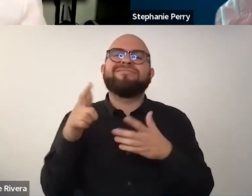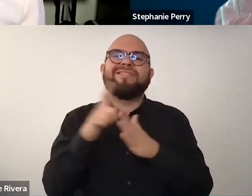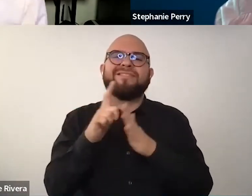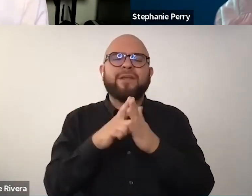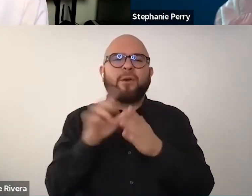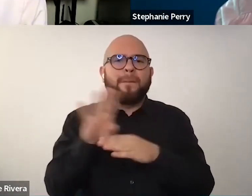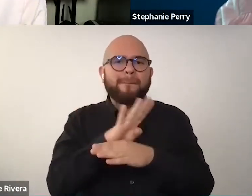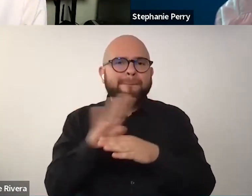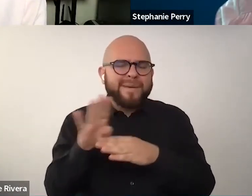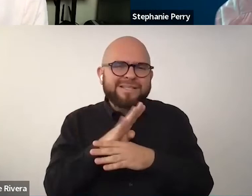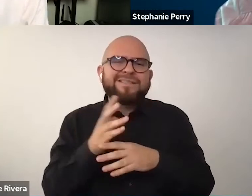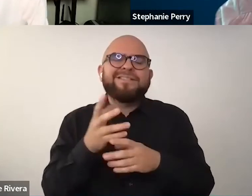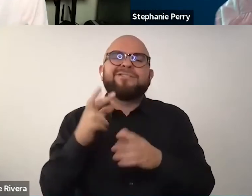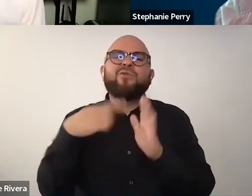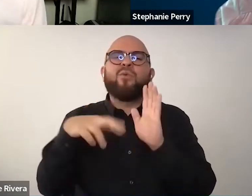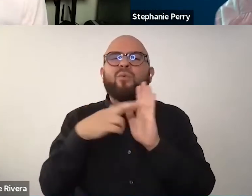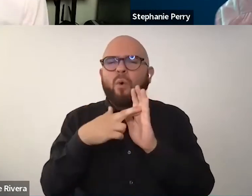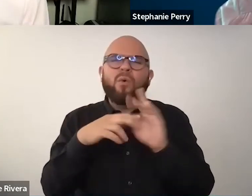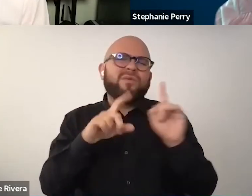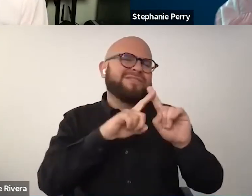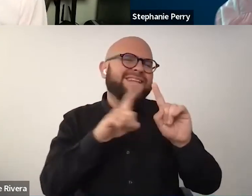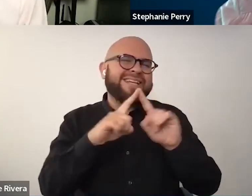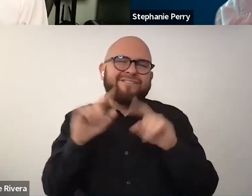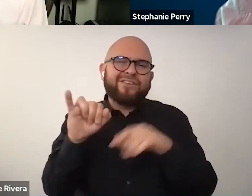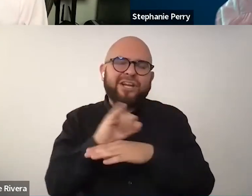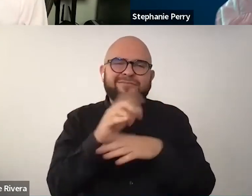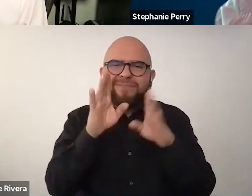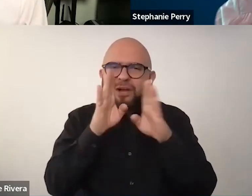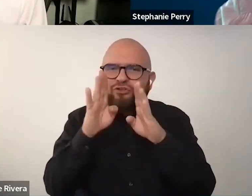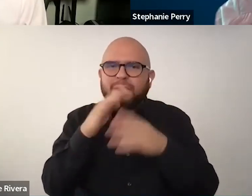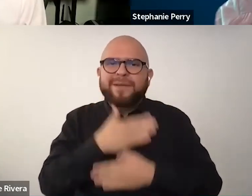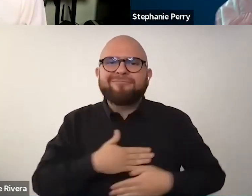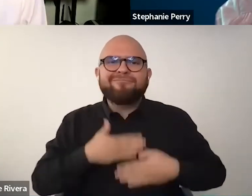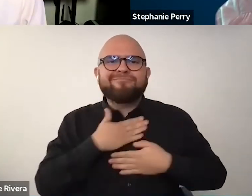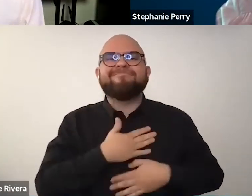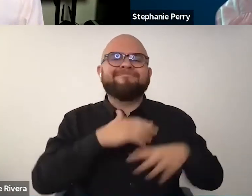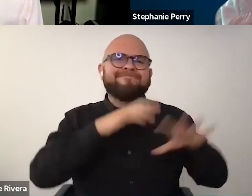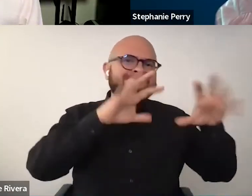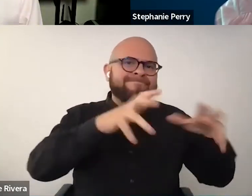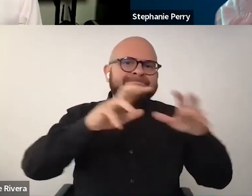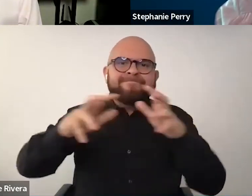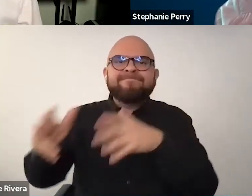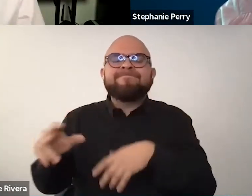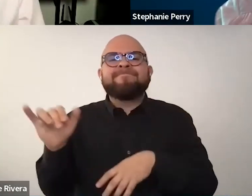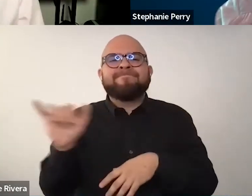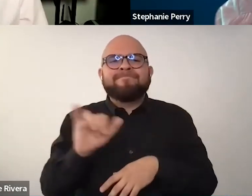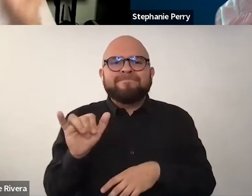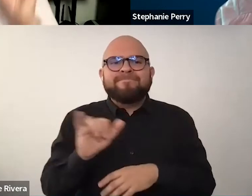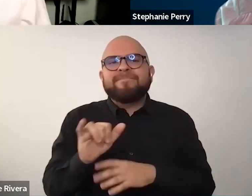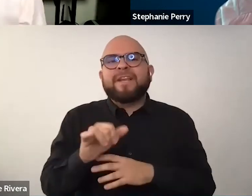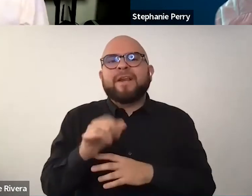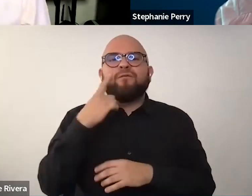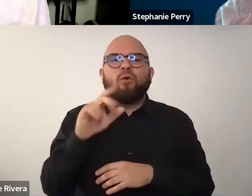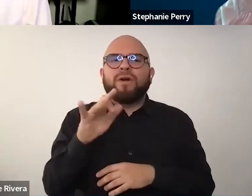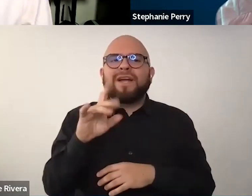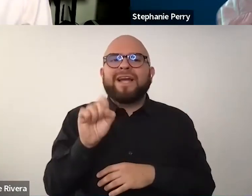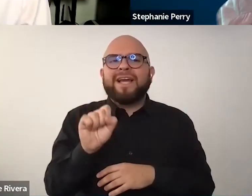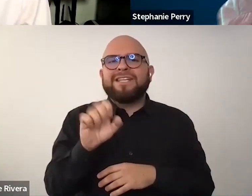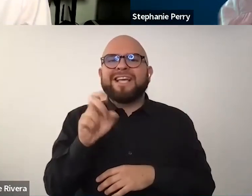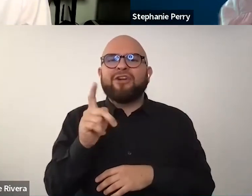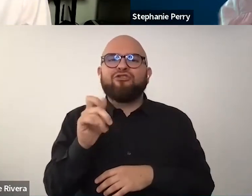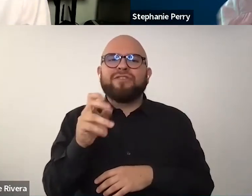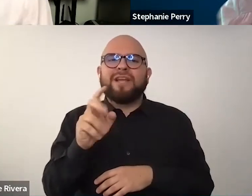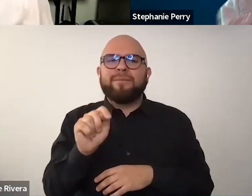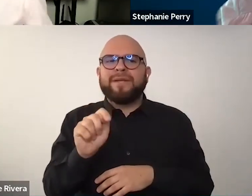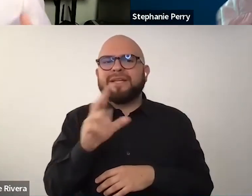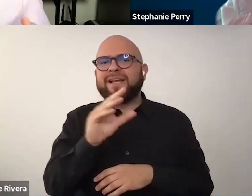at various entertainment conglomerates, such as 4Kids Entertainment and Marvel Inc. Stephanie, thank you for being with us